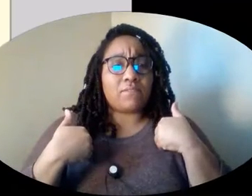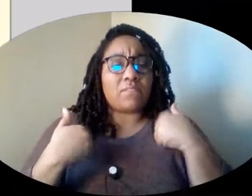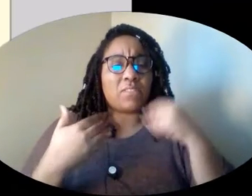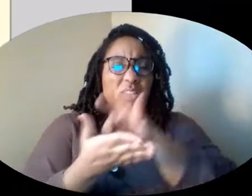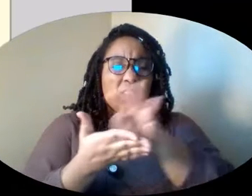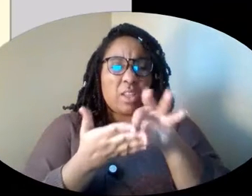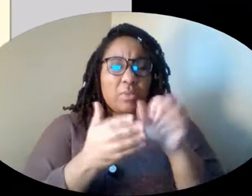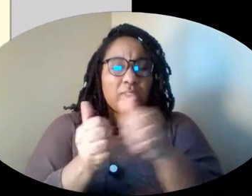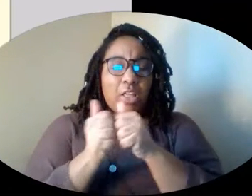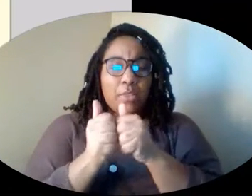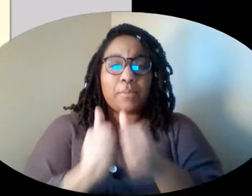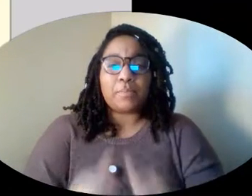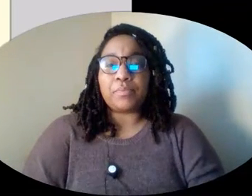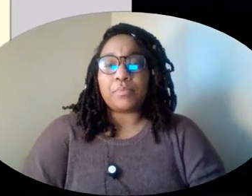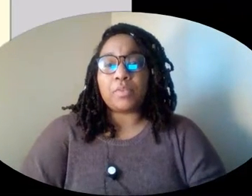together. Ready?